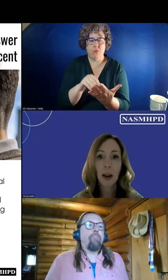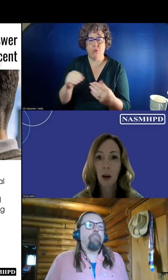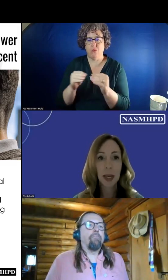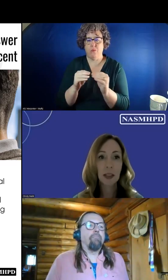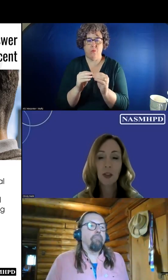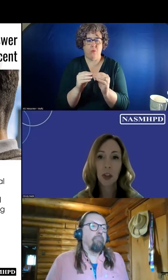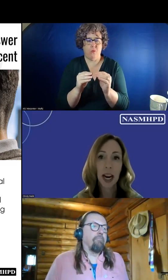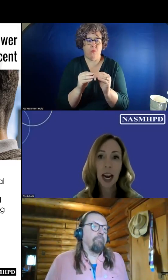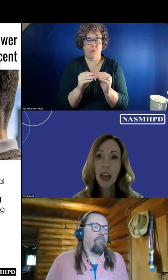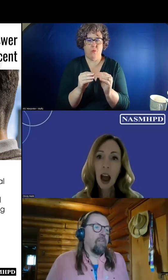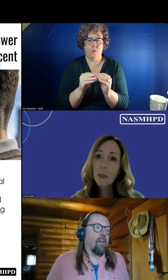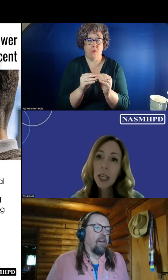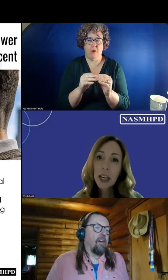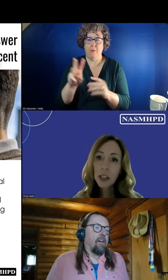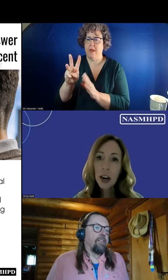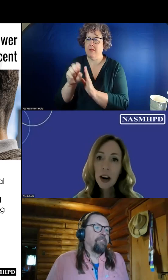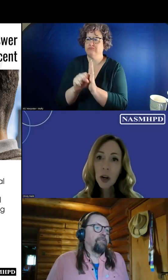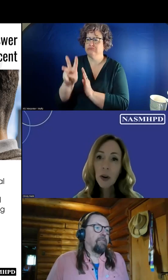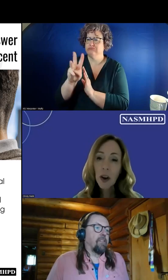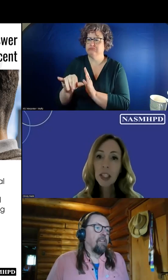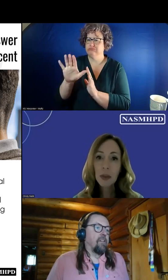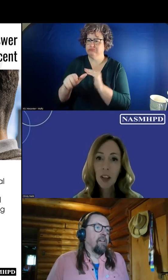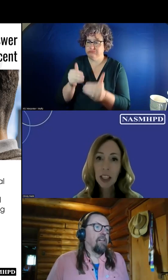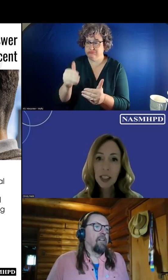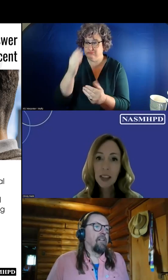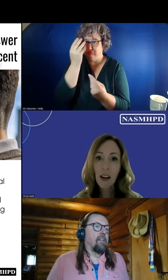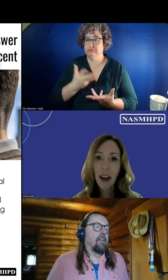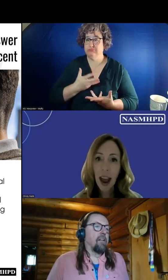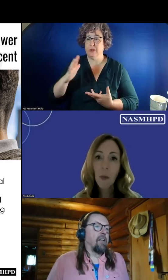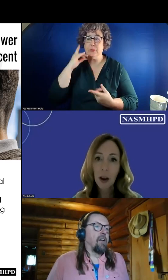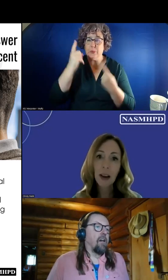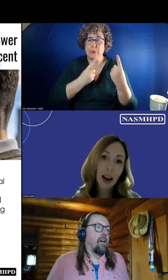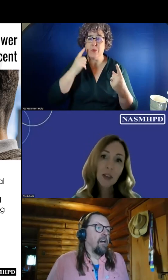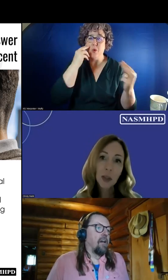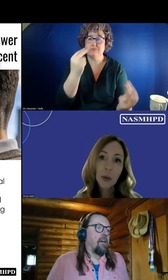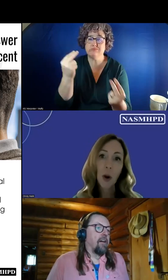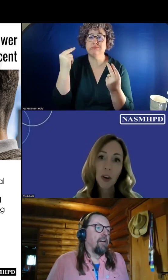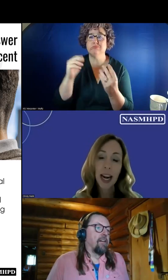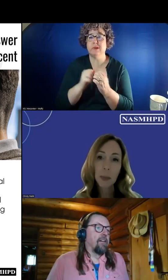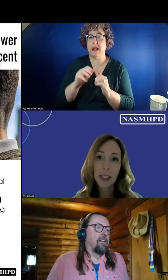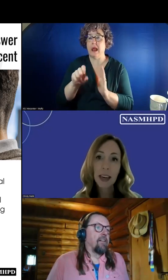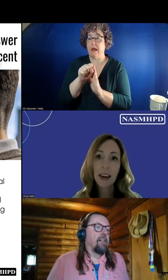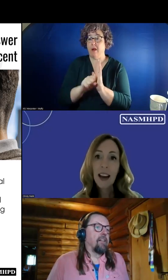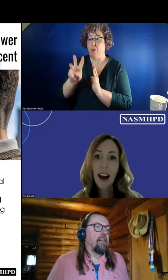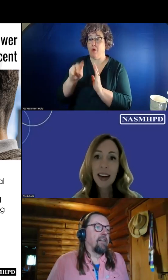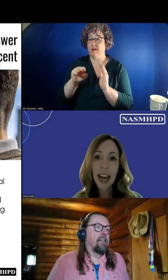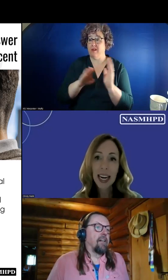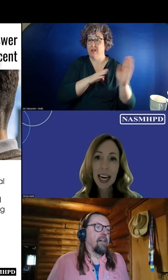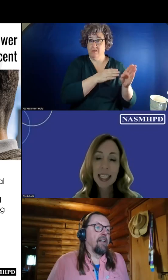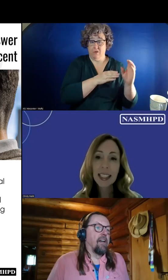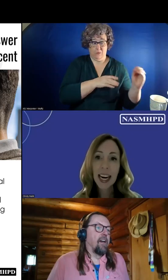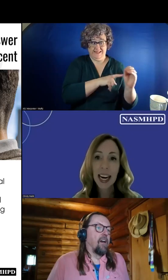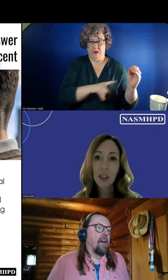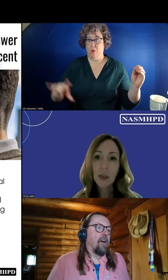about Wyoming's journey. Can you share your thoughts and reflections on how Wyoming got to an over 90%